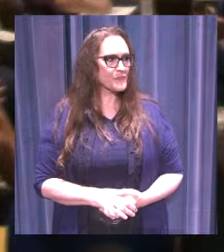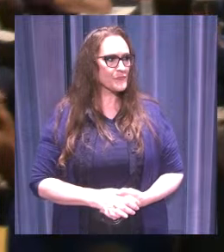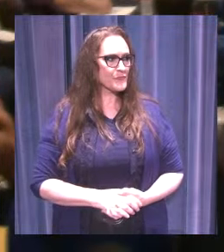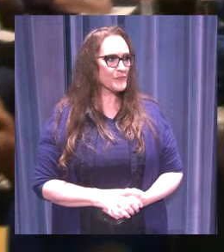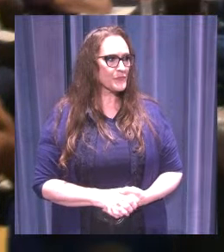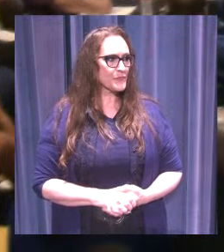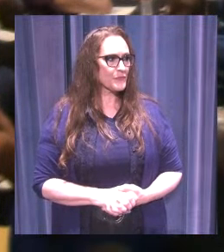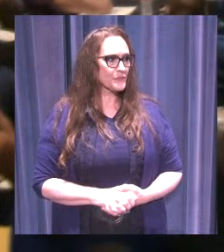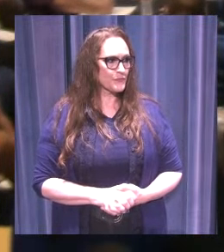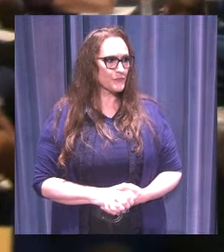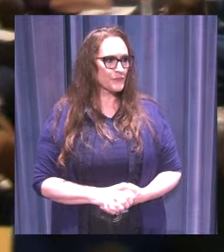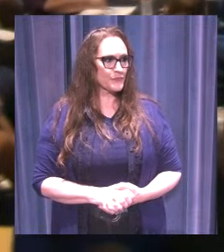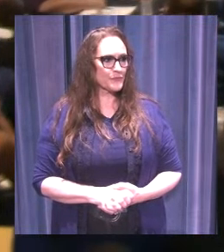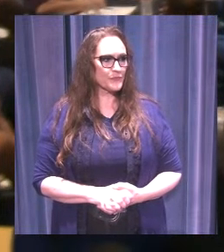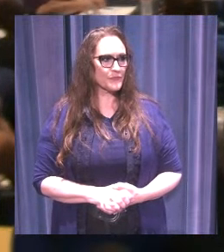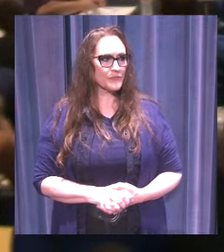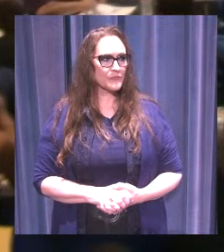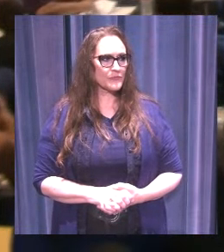Bill?